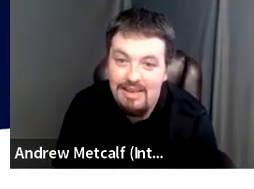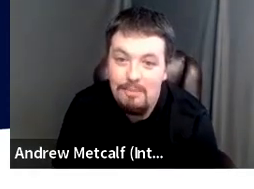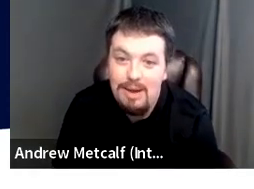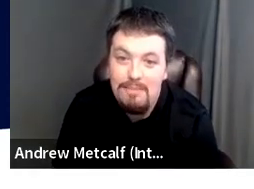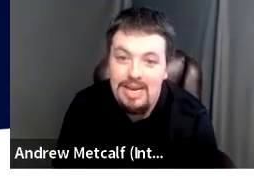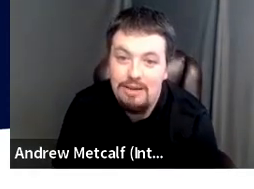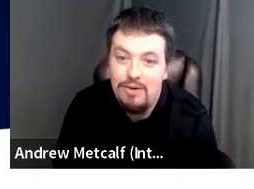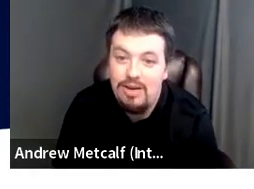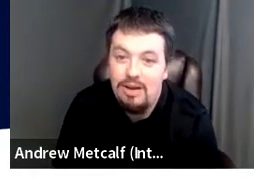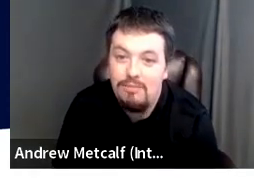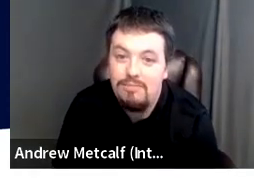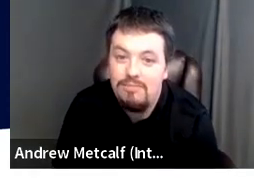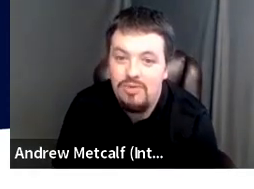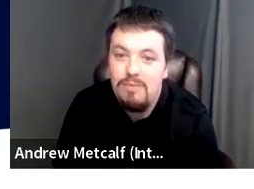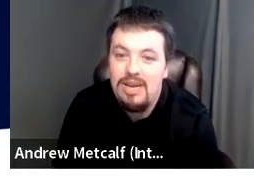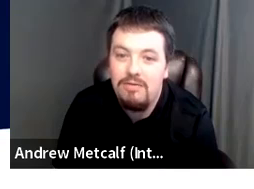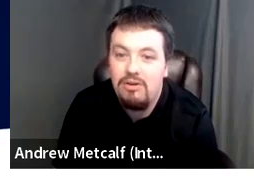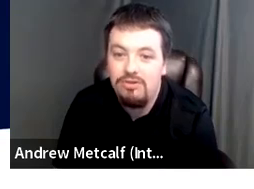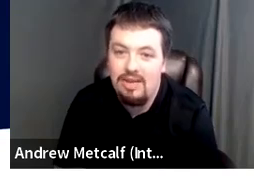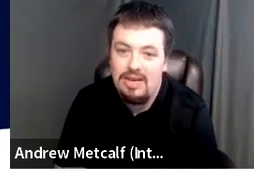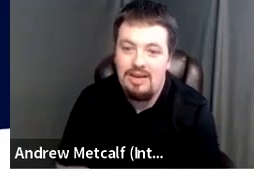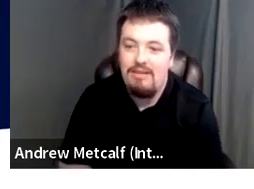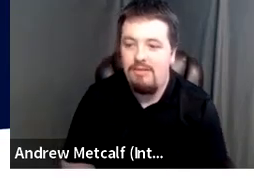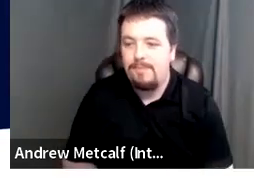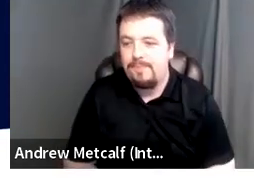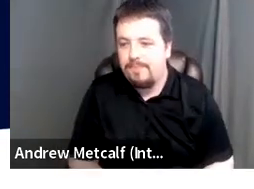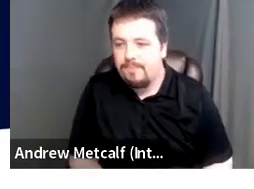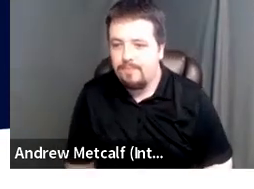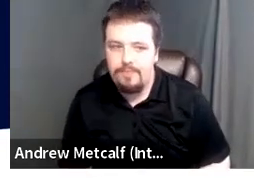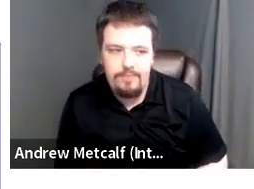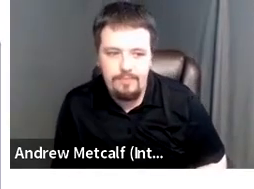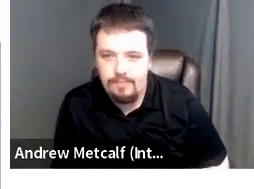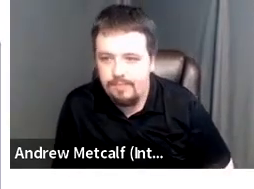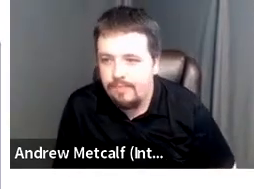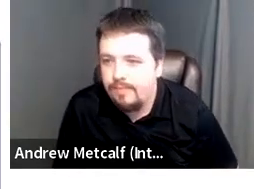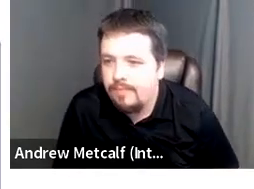recognized by many different through many different cultural identities.